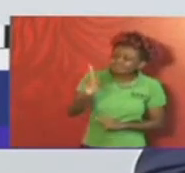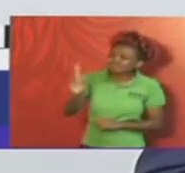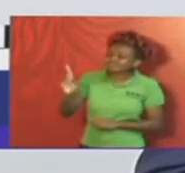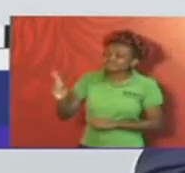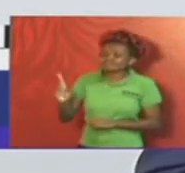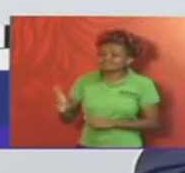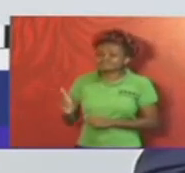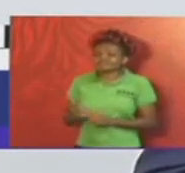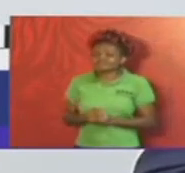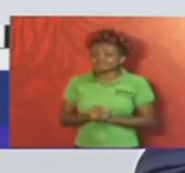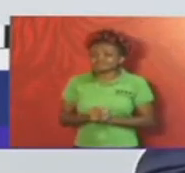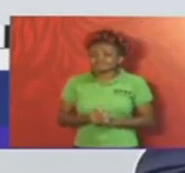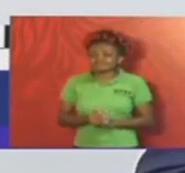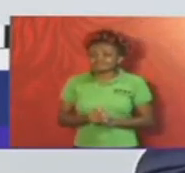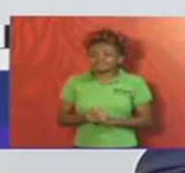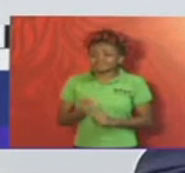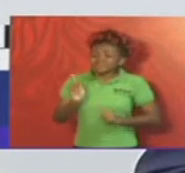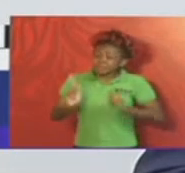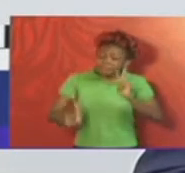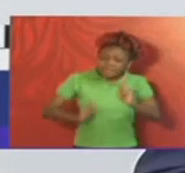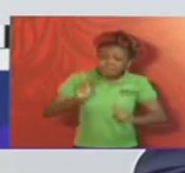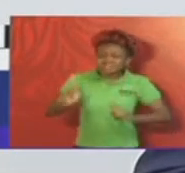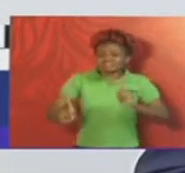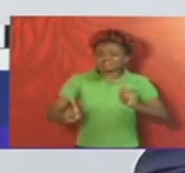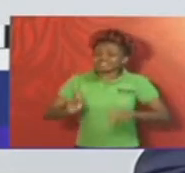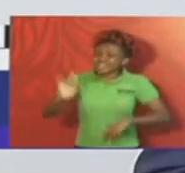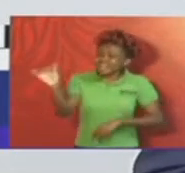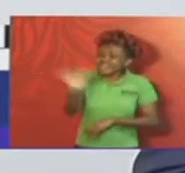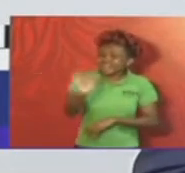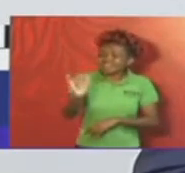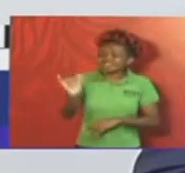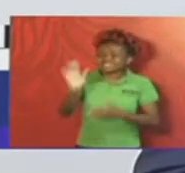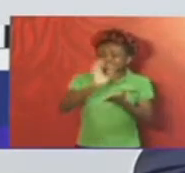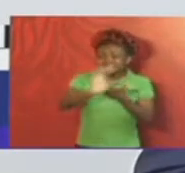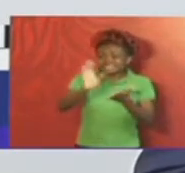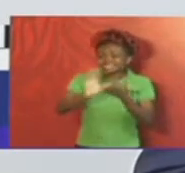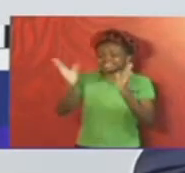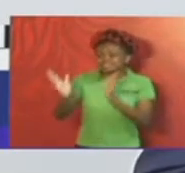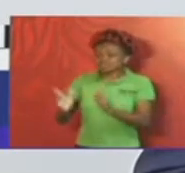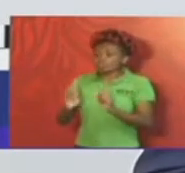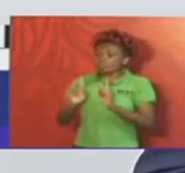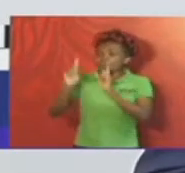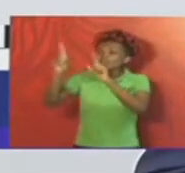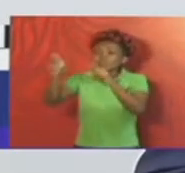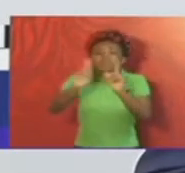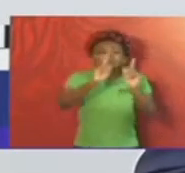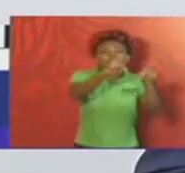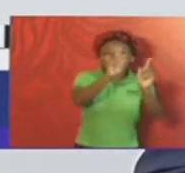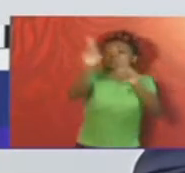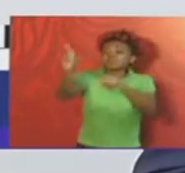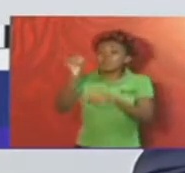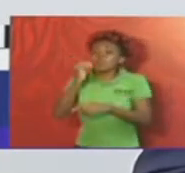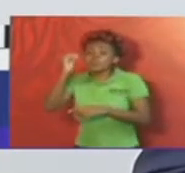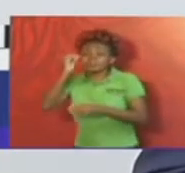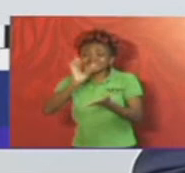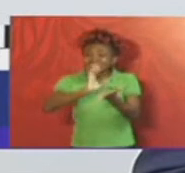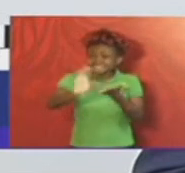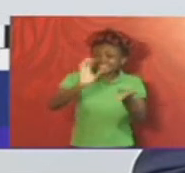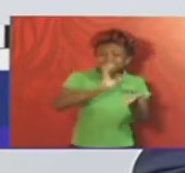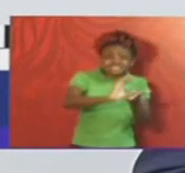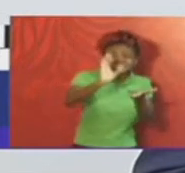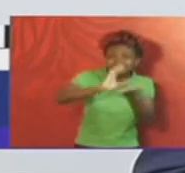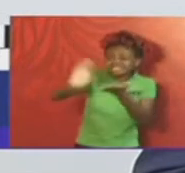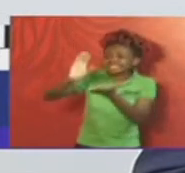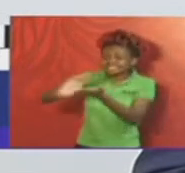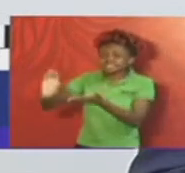domestic help coming into your homes, especially if that domestic help is unvaccinated.